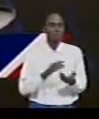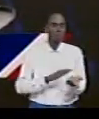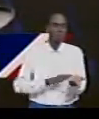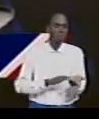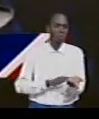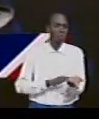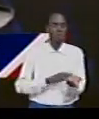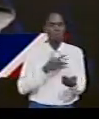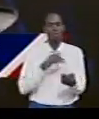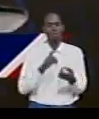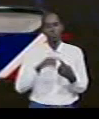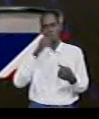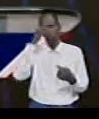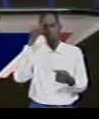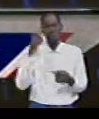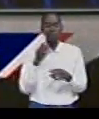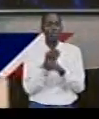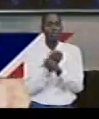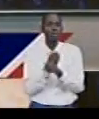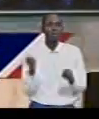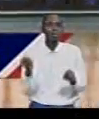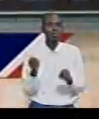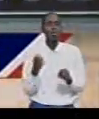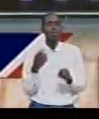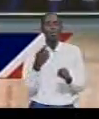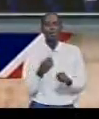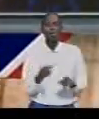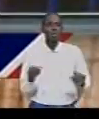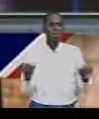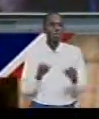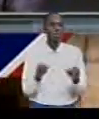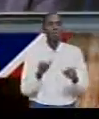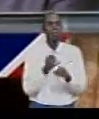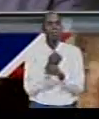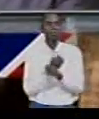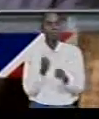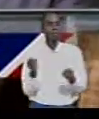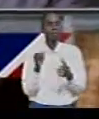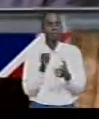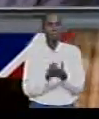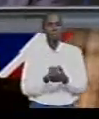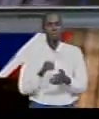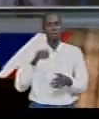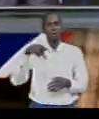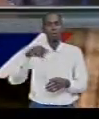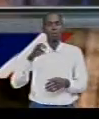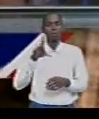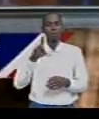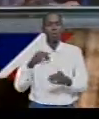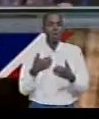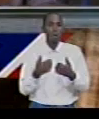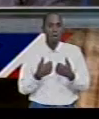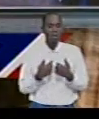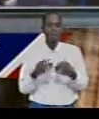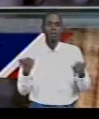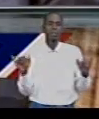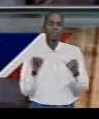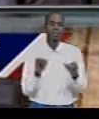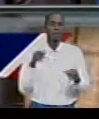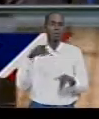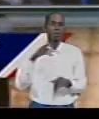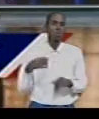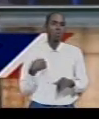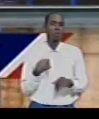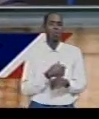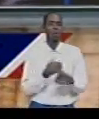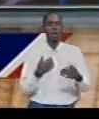to the black. Salvation, the same salvation that Paul the apostle had, is the same salvation we have.